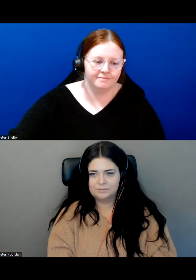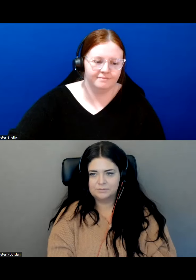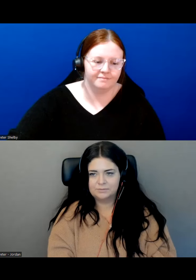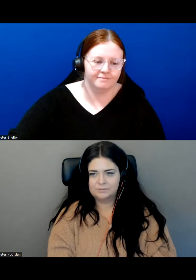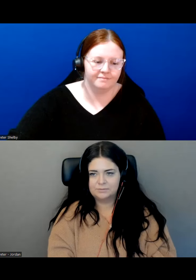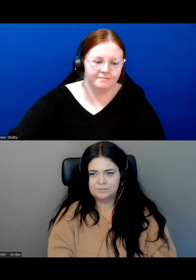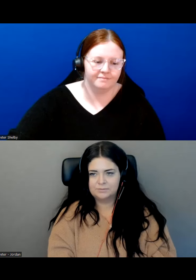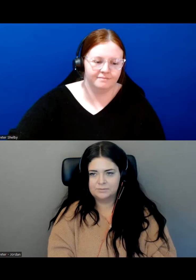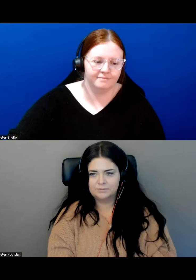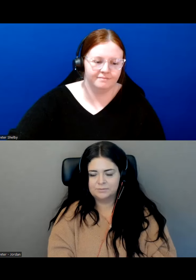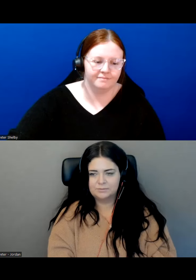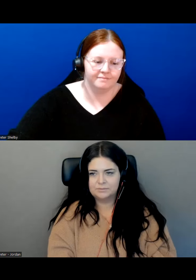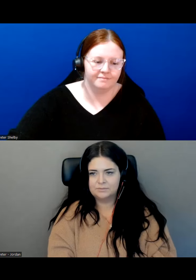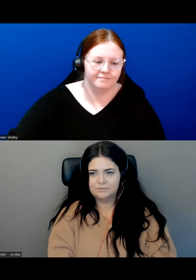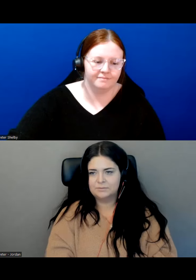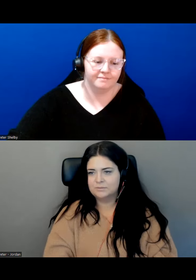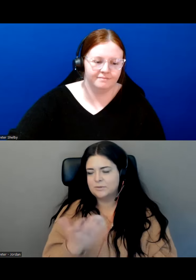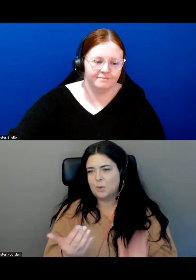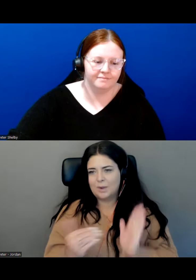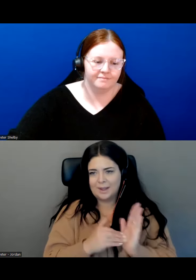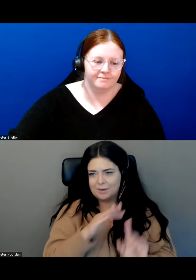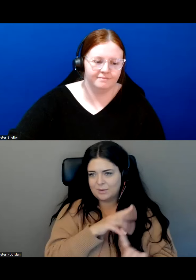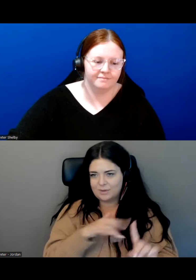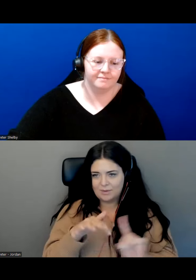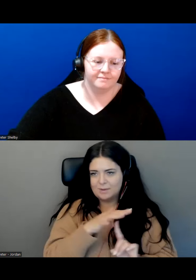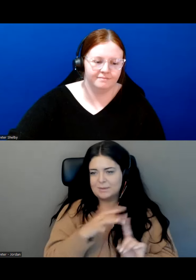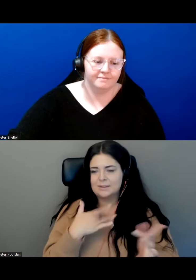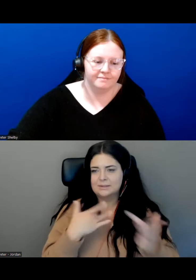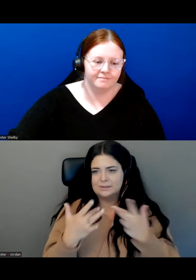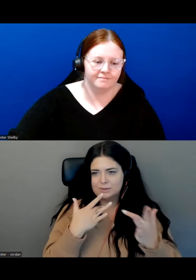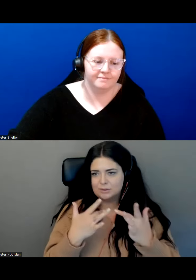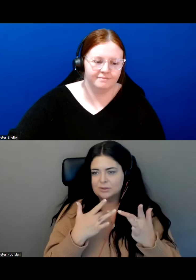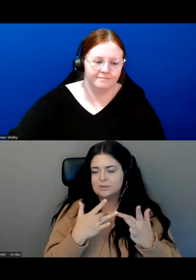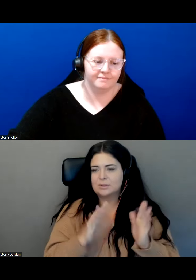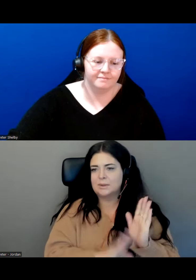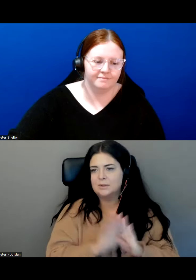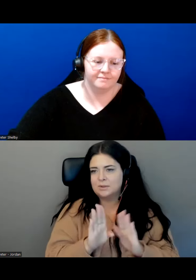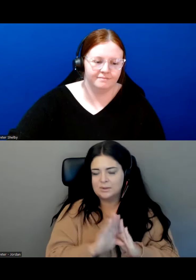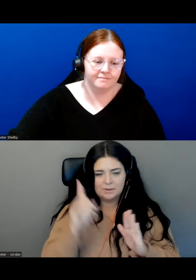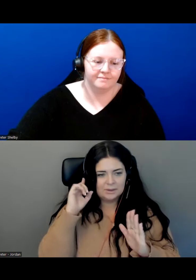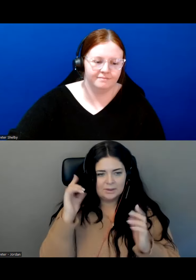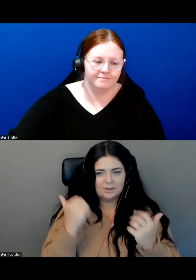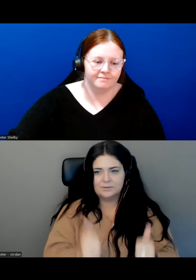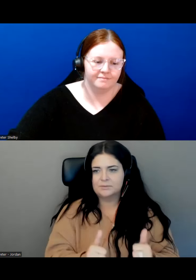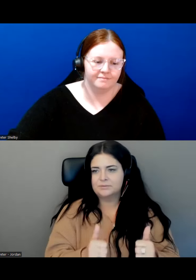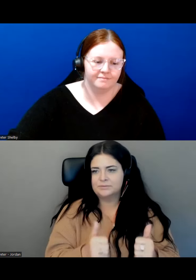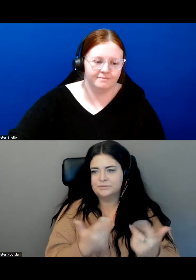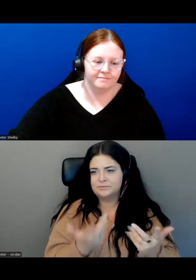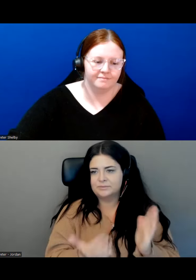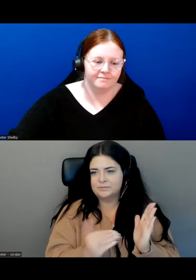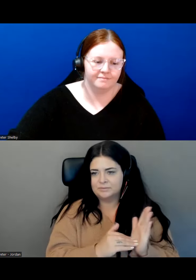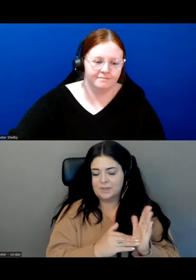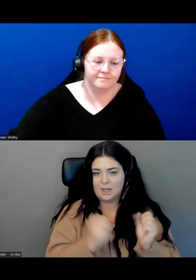that question itself, and environmental concerns relating to developing hearing loss. Well, of course, excessive